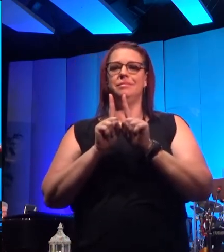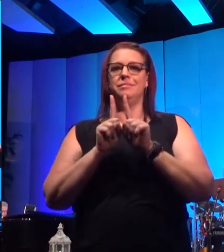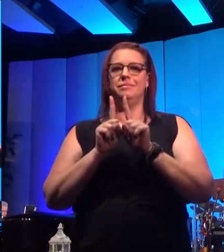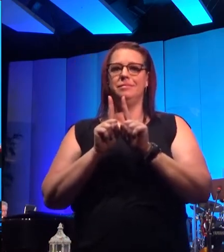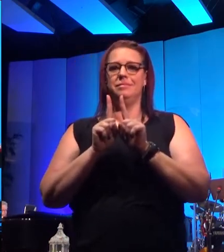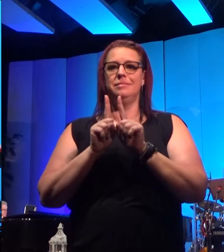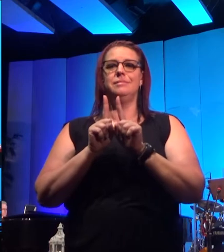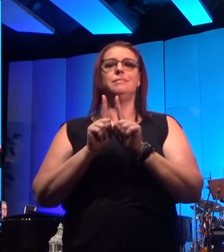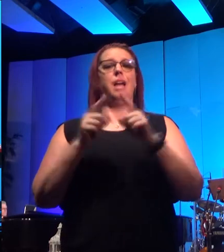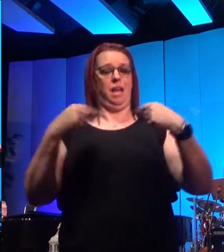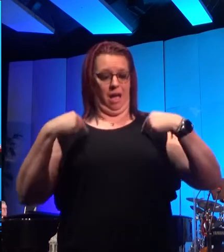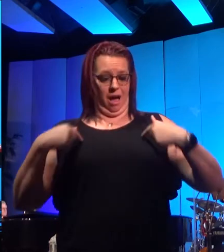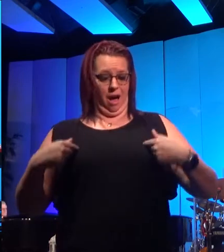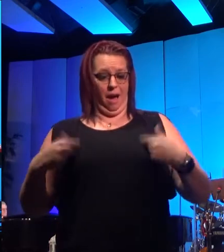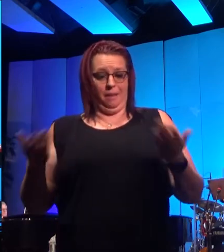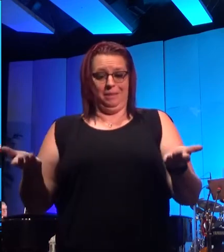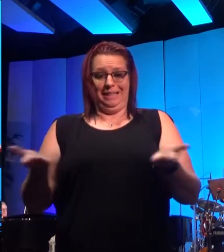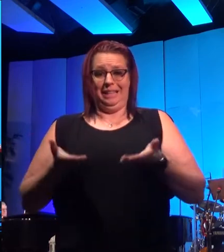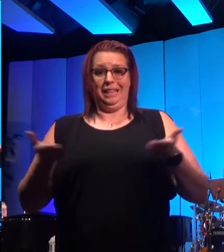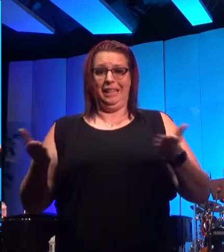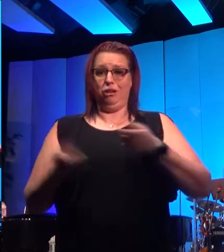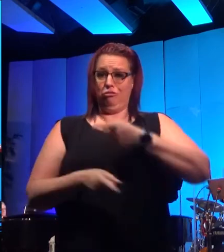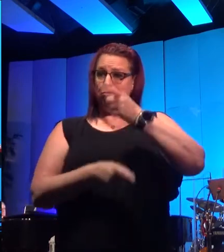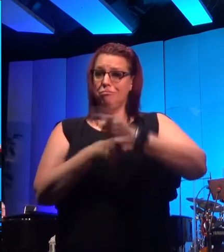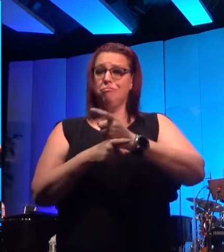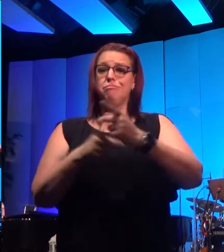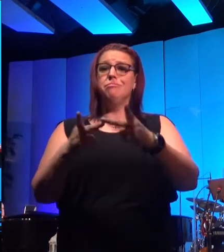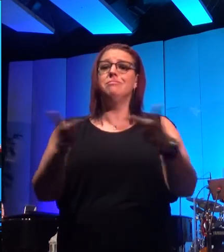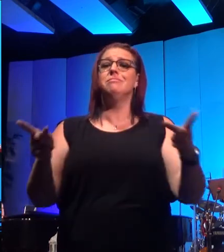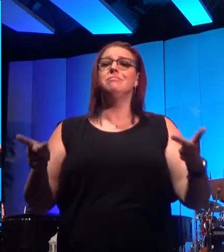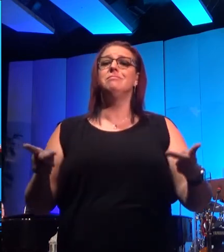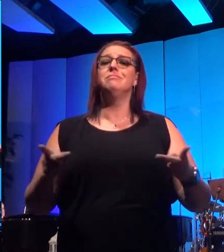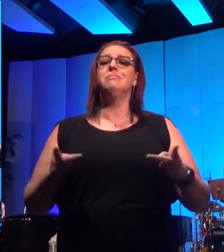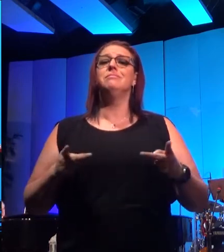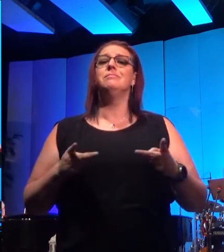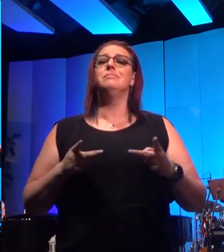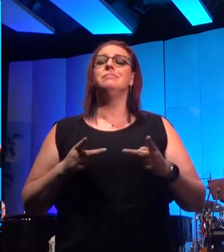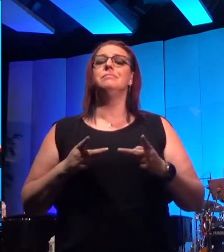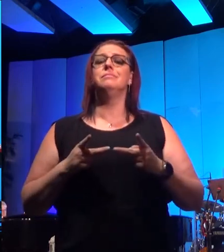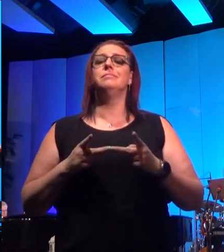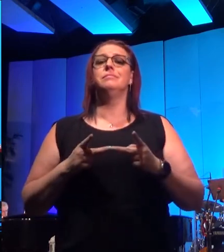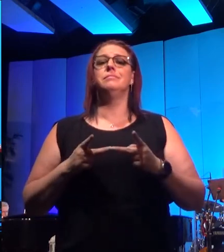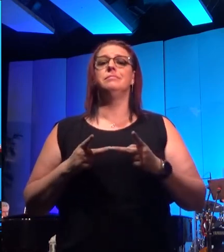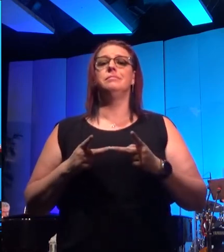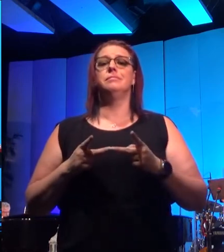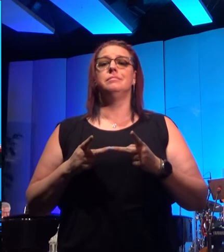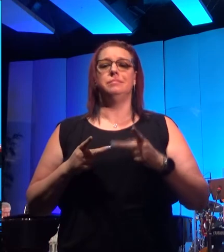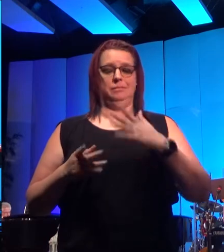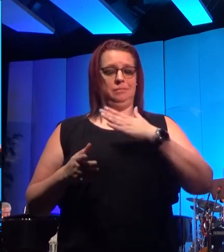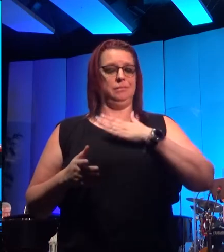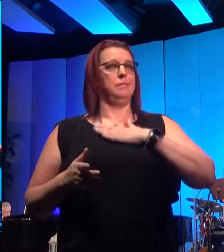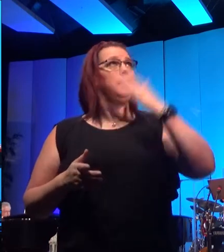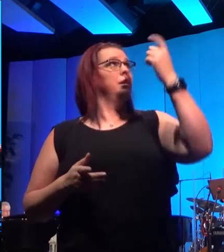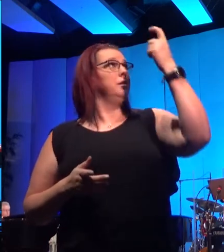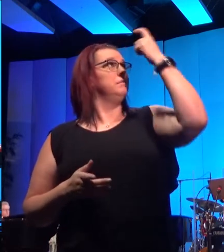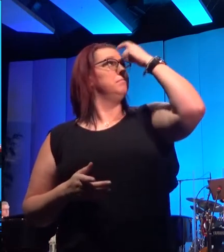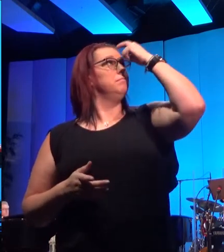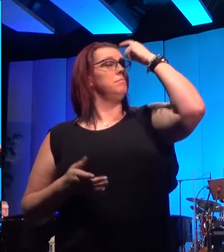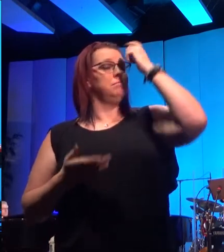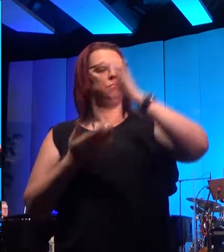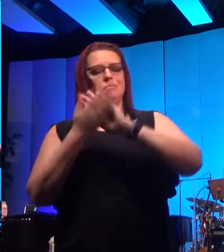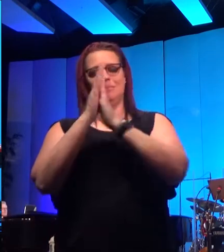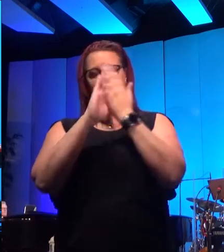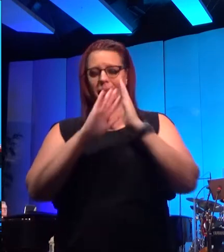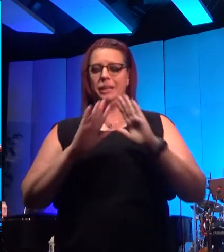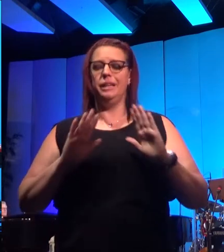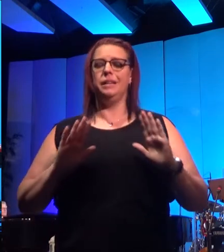I am right where I should be. As I fill my mind with peace,